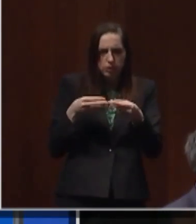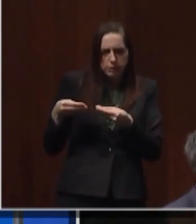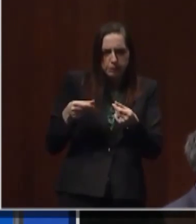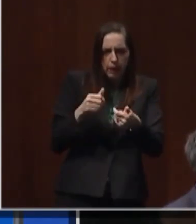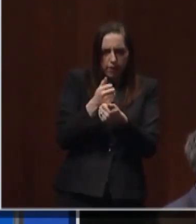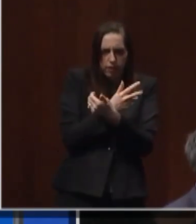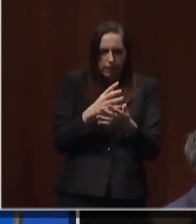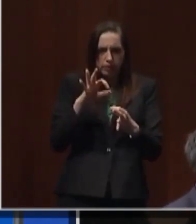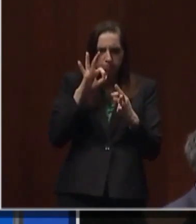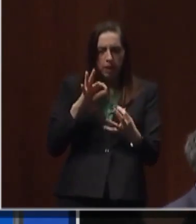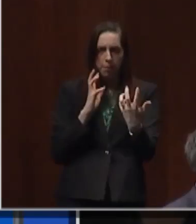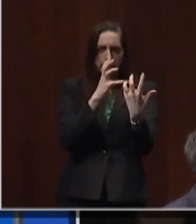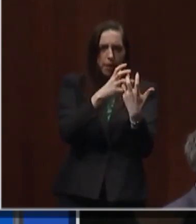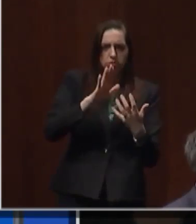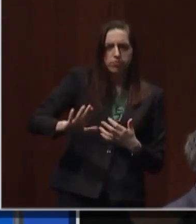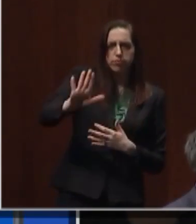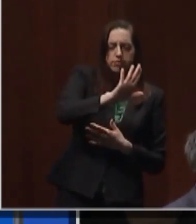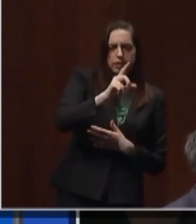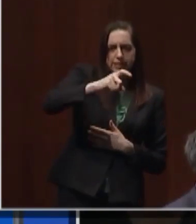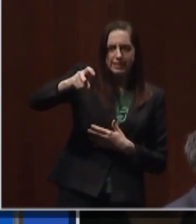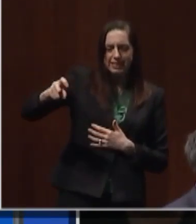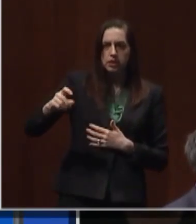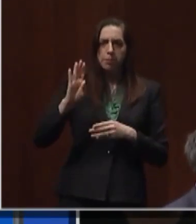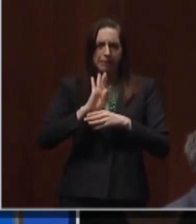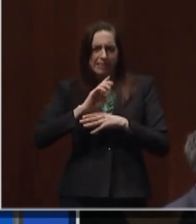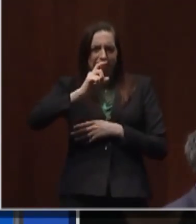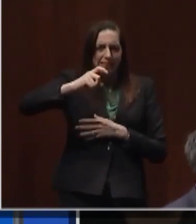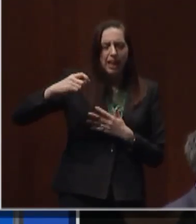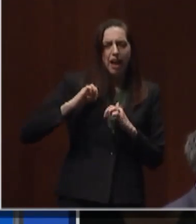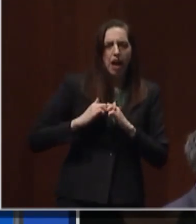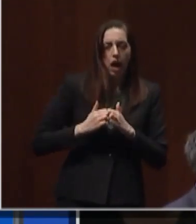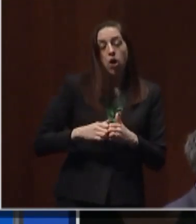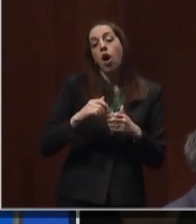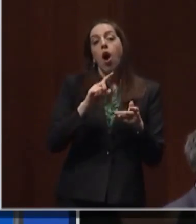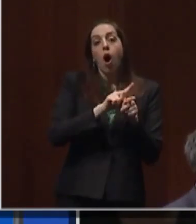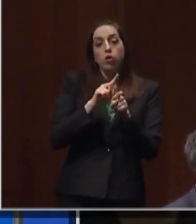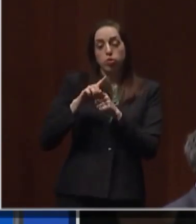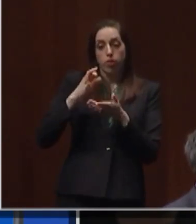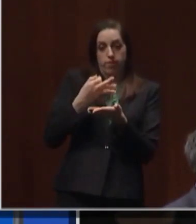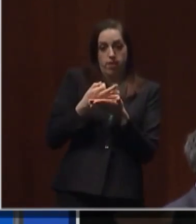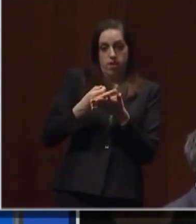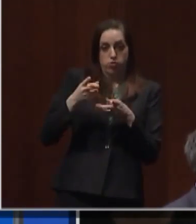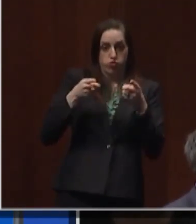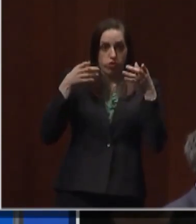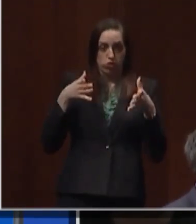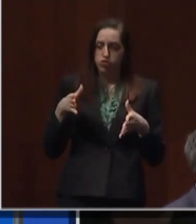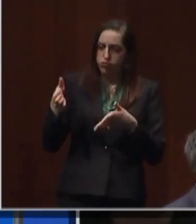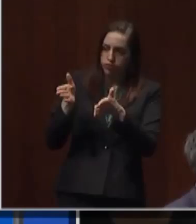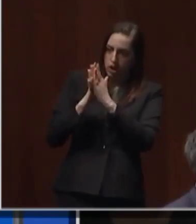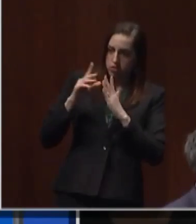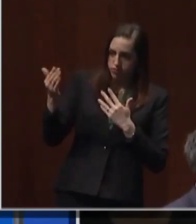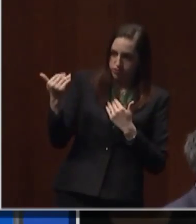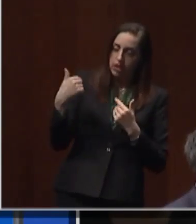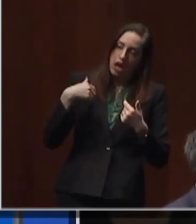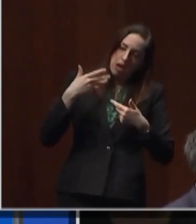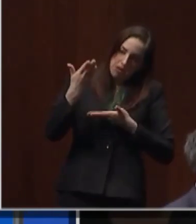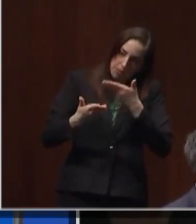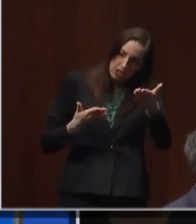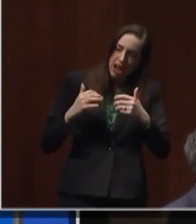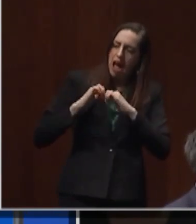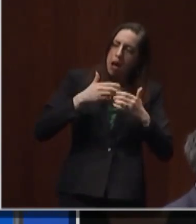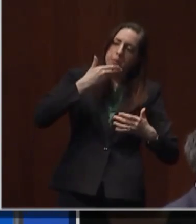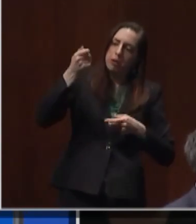of our citizens and businesses. I've also asked the Finance Director to provide recommendations for better managing our department budgets